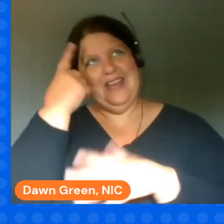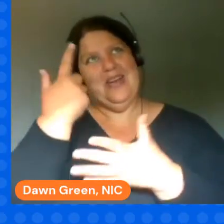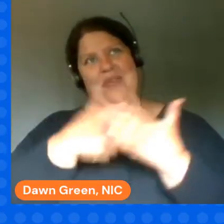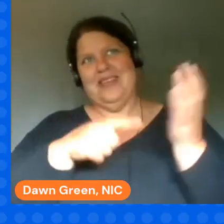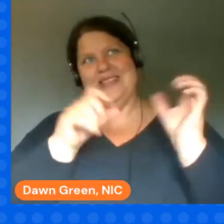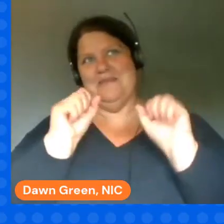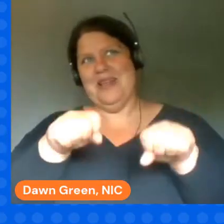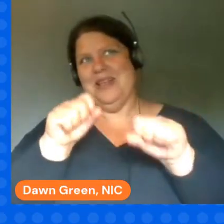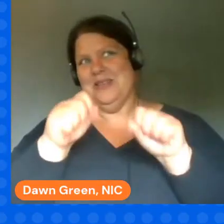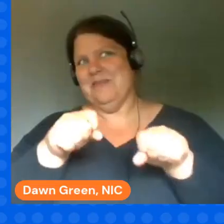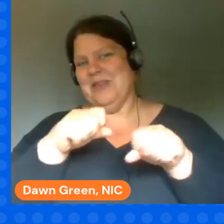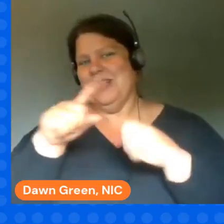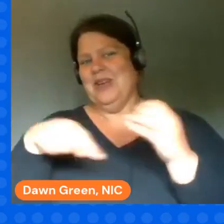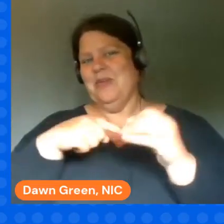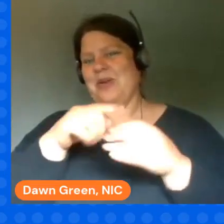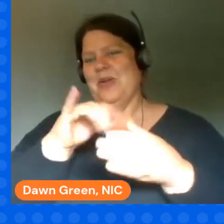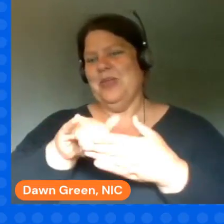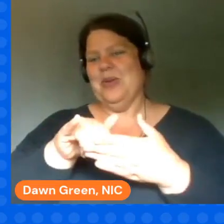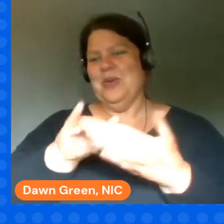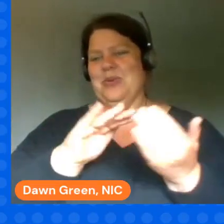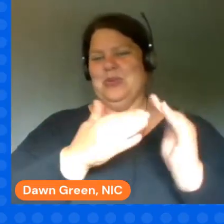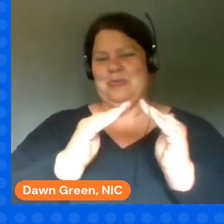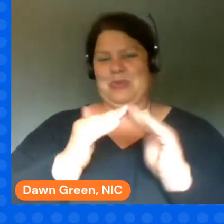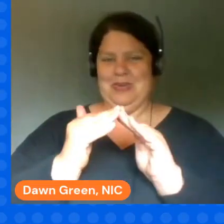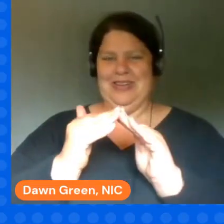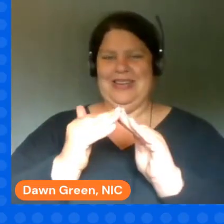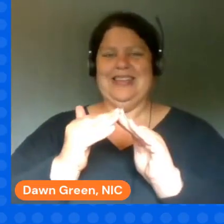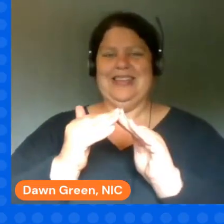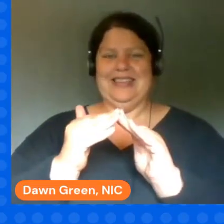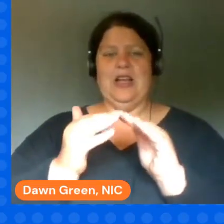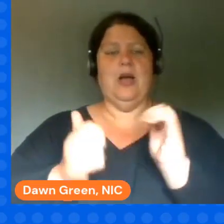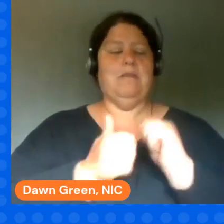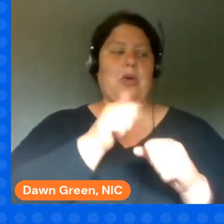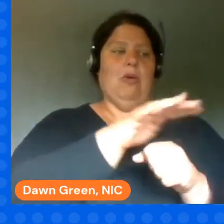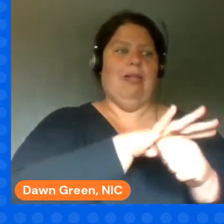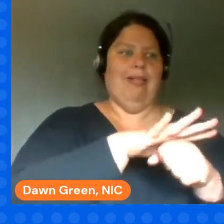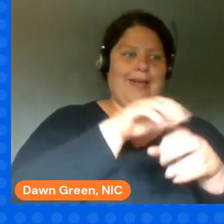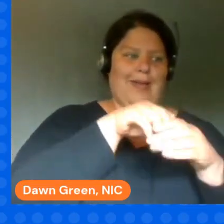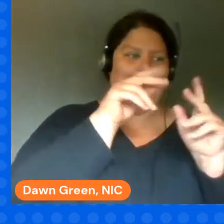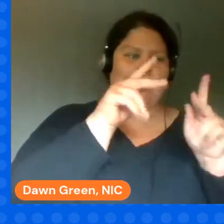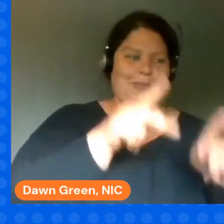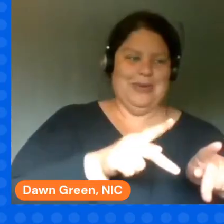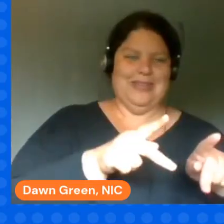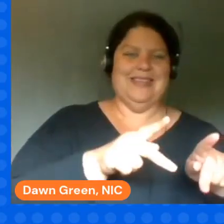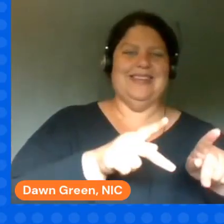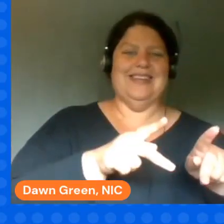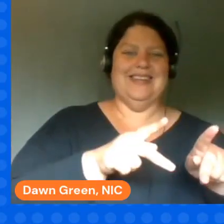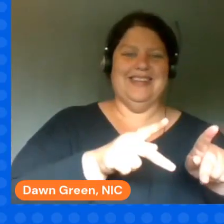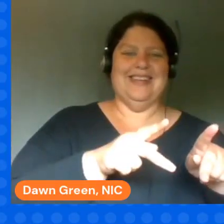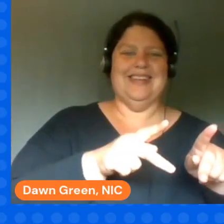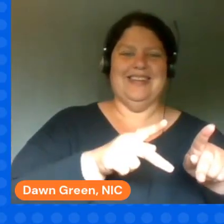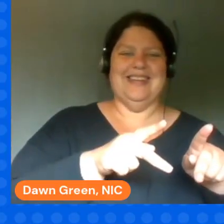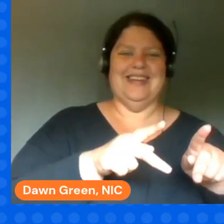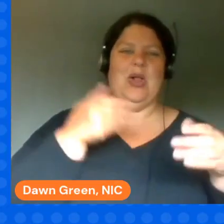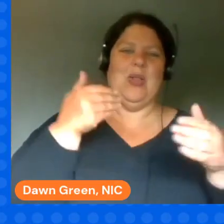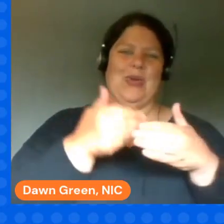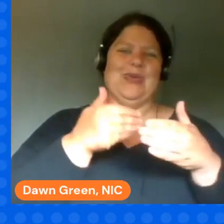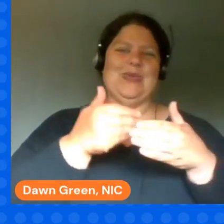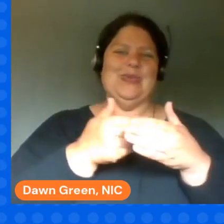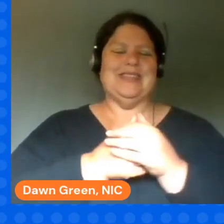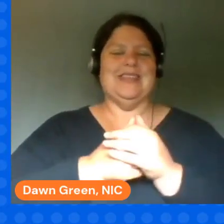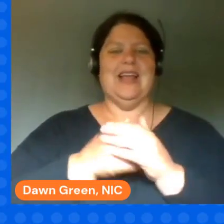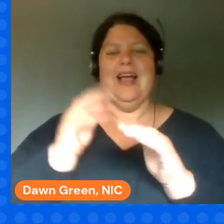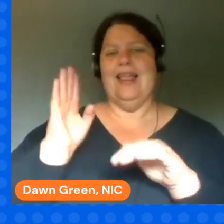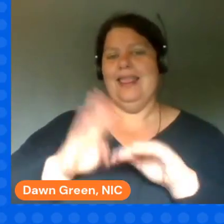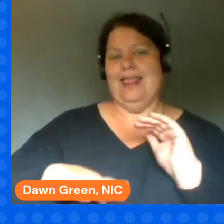around these communities that are mainly local and in person and more like intimate than the